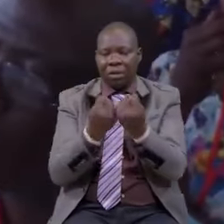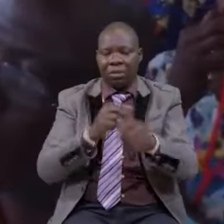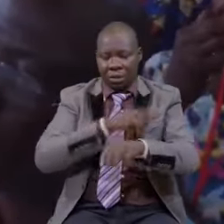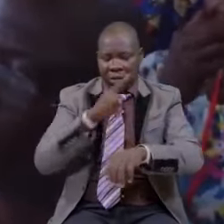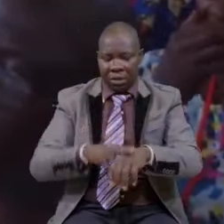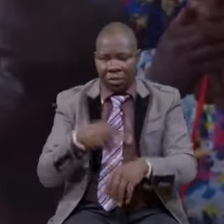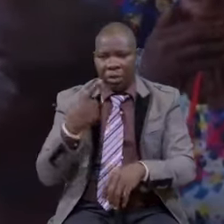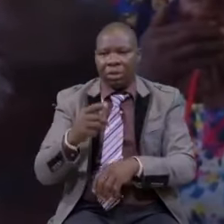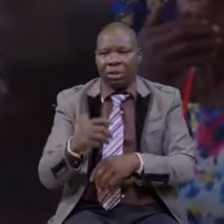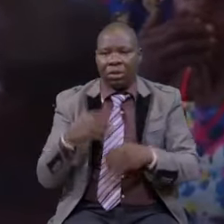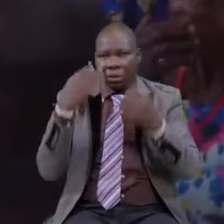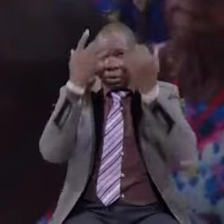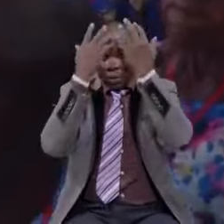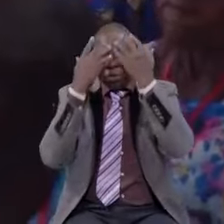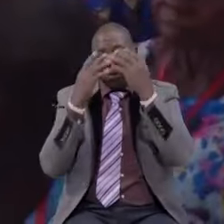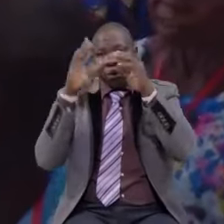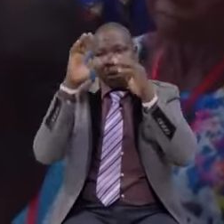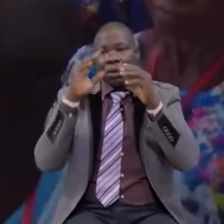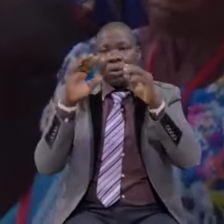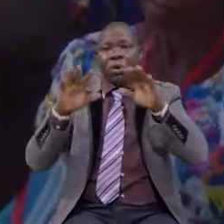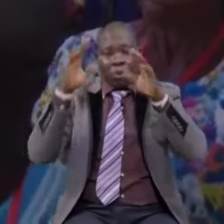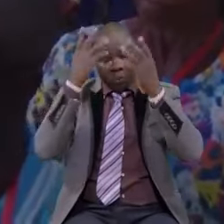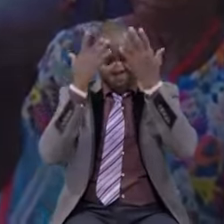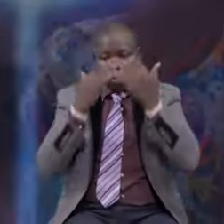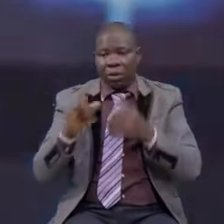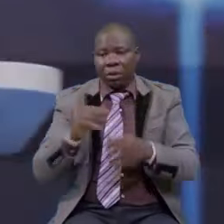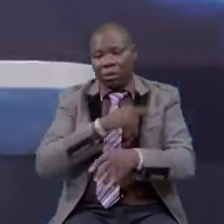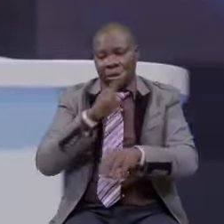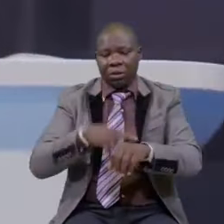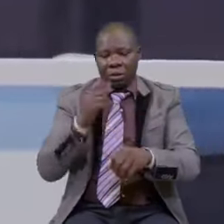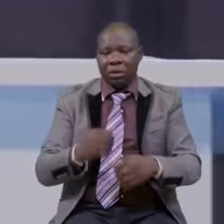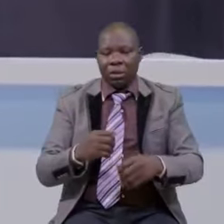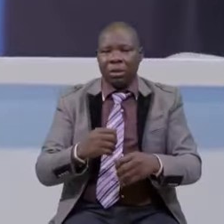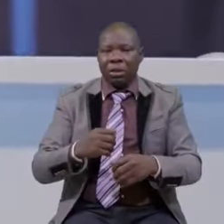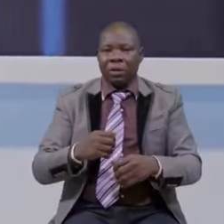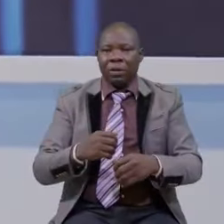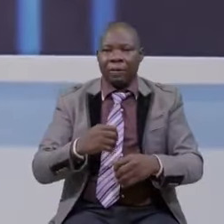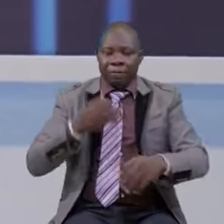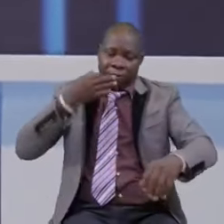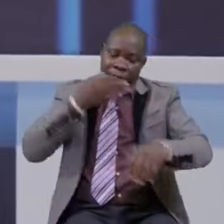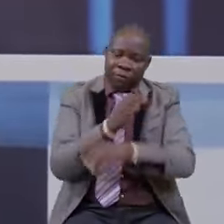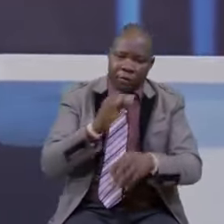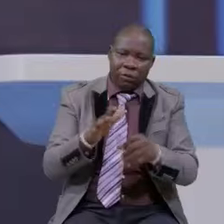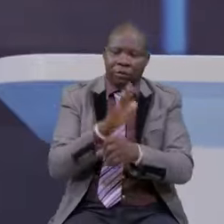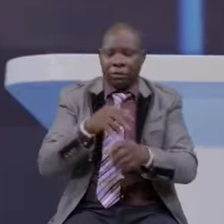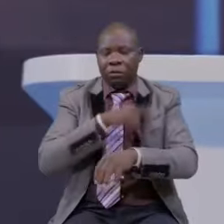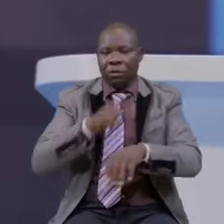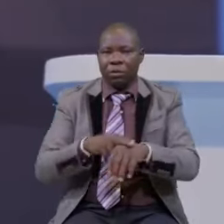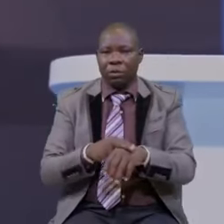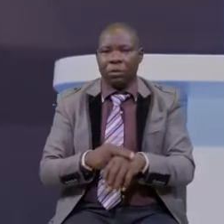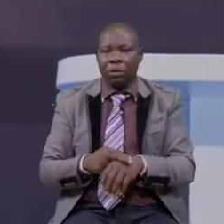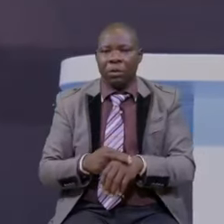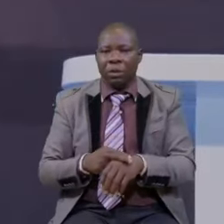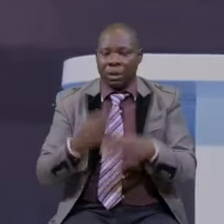the warring nature, the violent nature. We have to discard that. And now we put